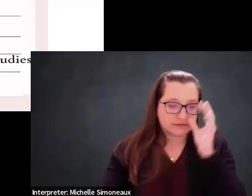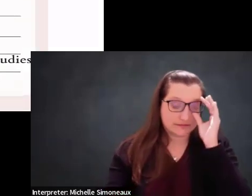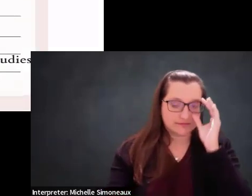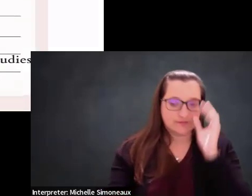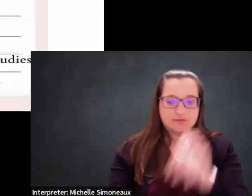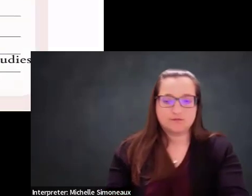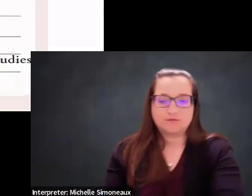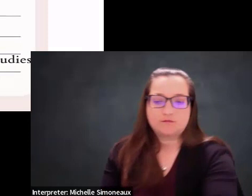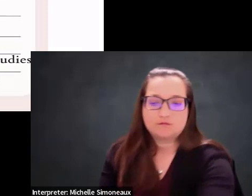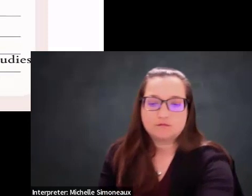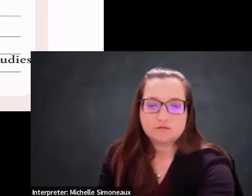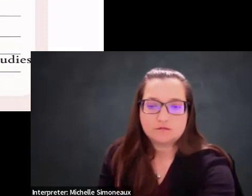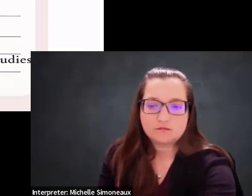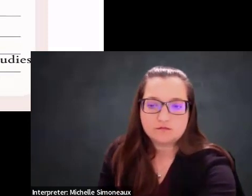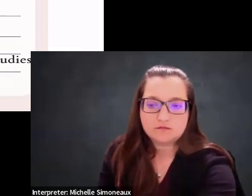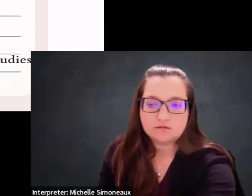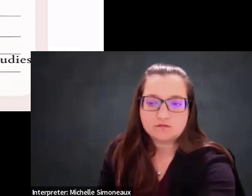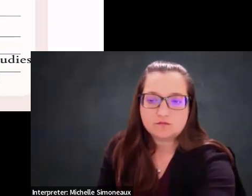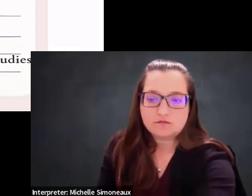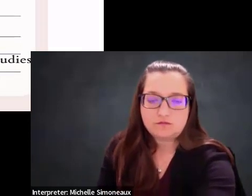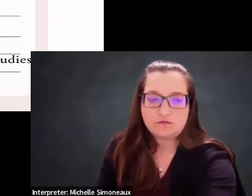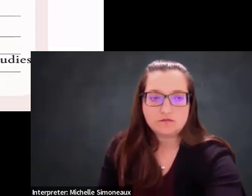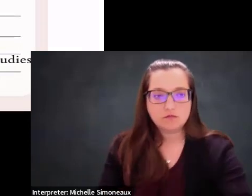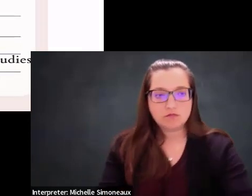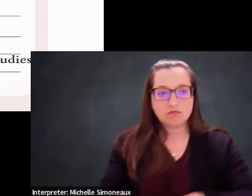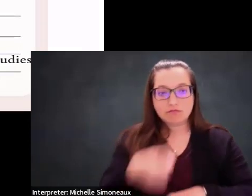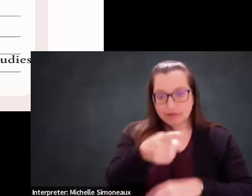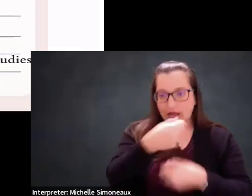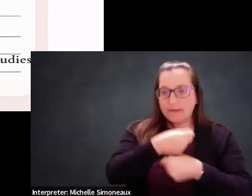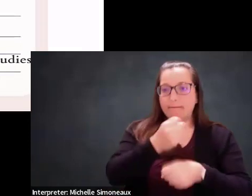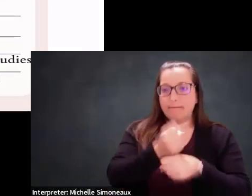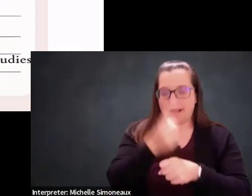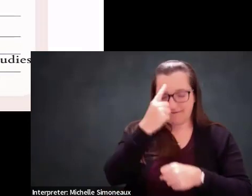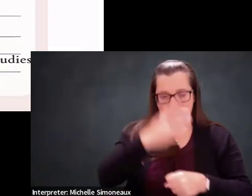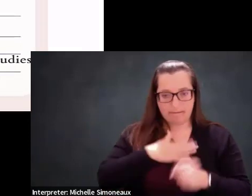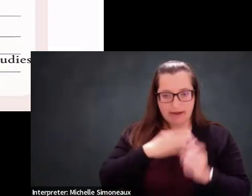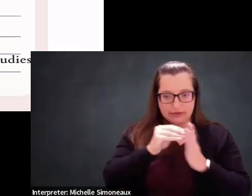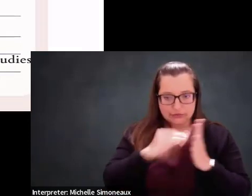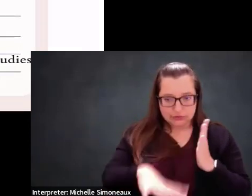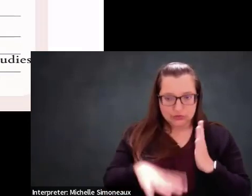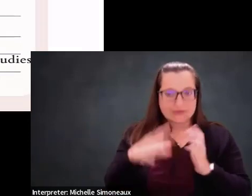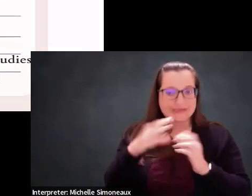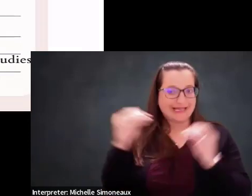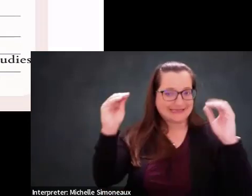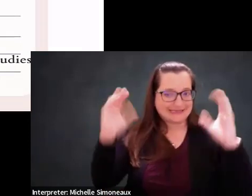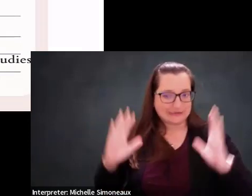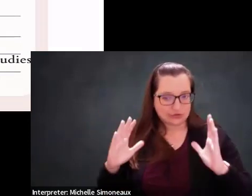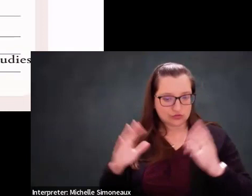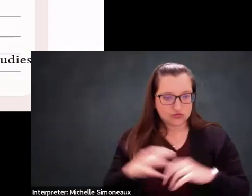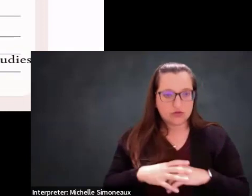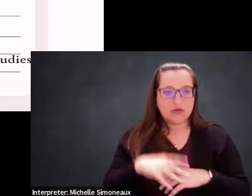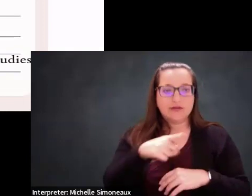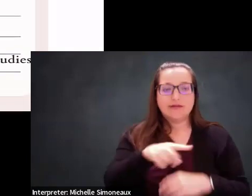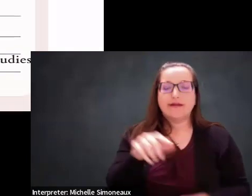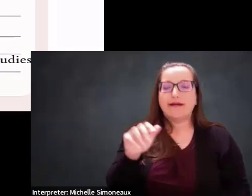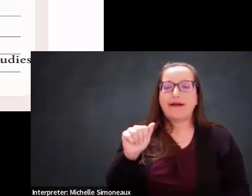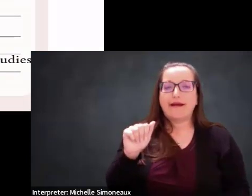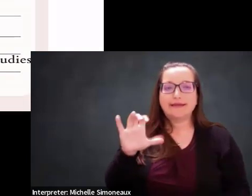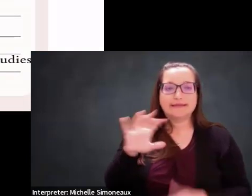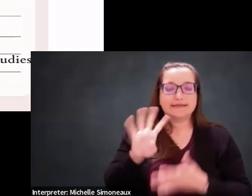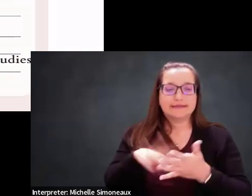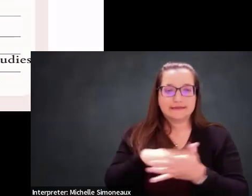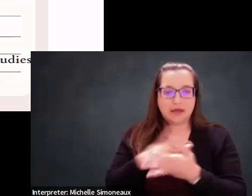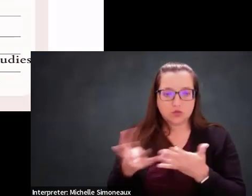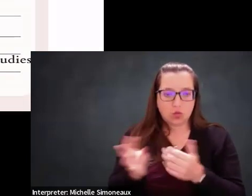This is something that I do make for my students and for my teachers, is an AAC schedule. So again,